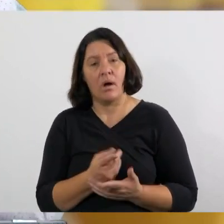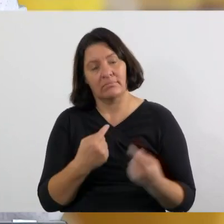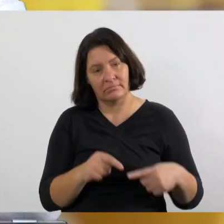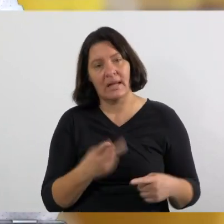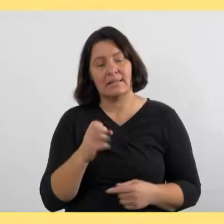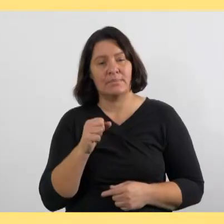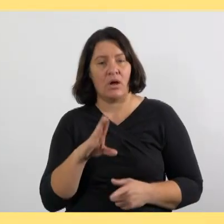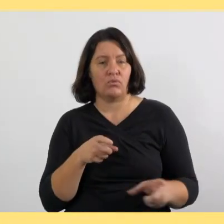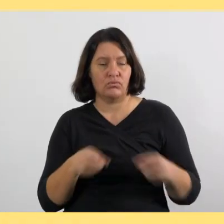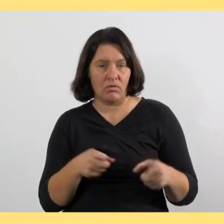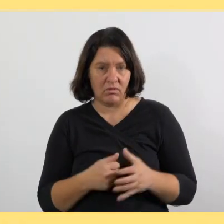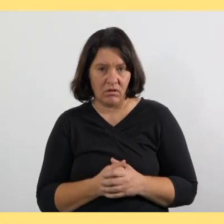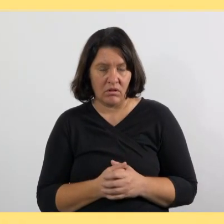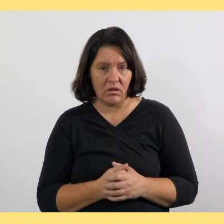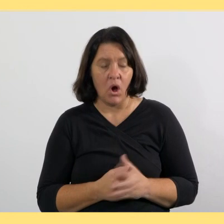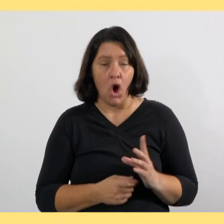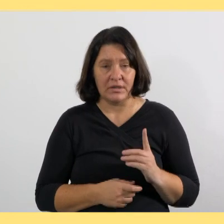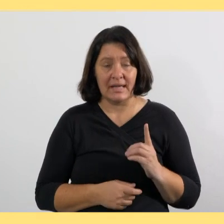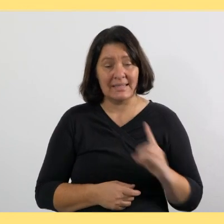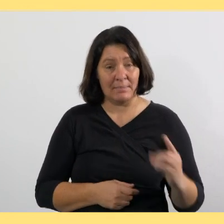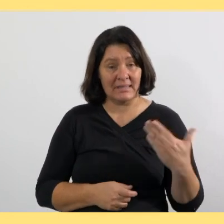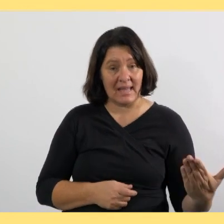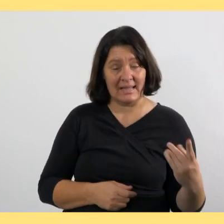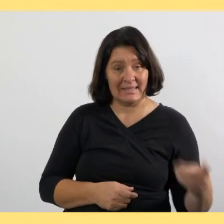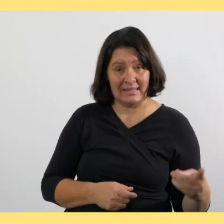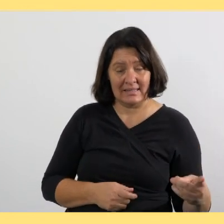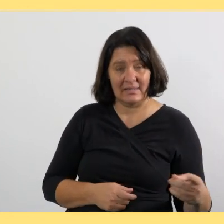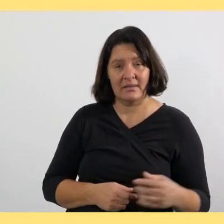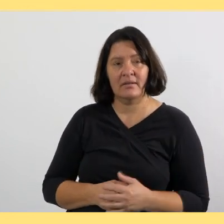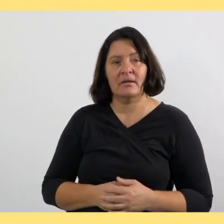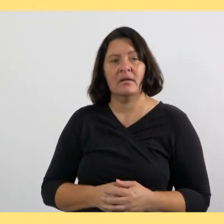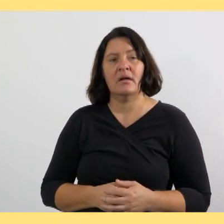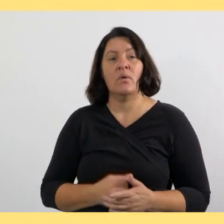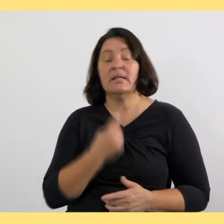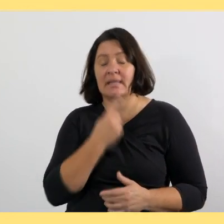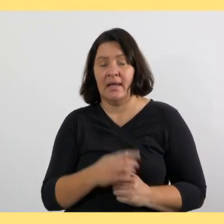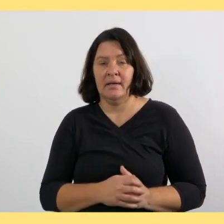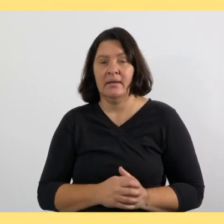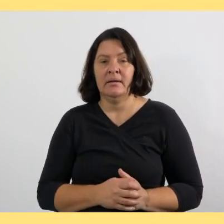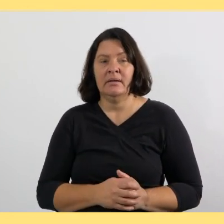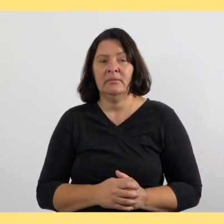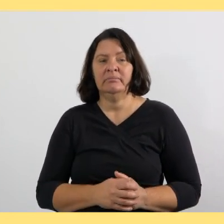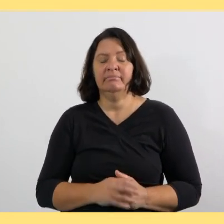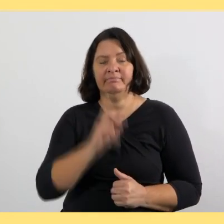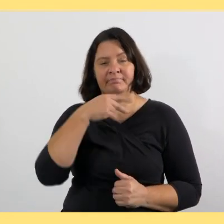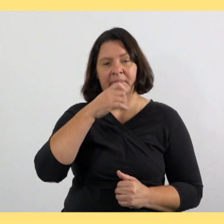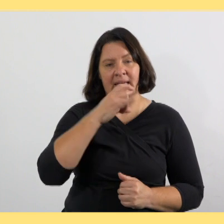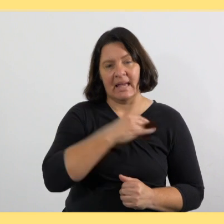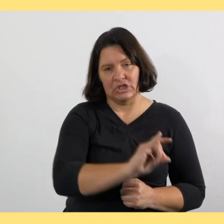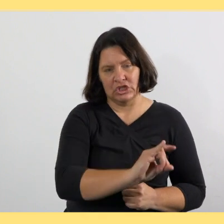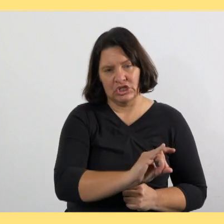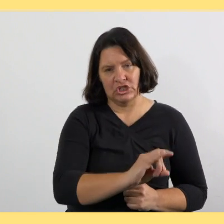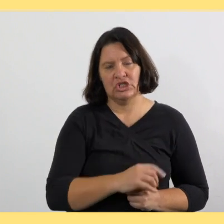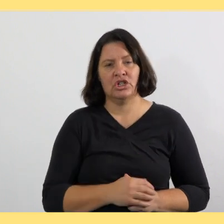come to our debtors control on the debit side, and we will then say petty